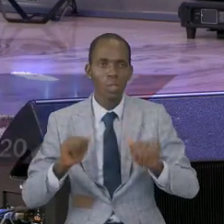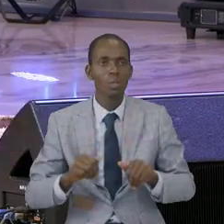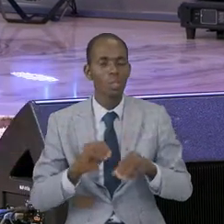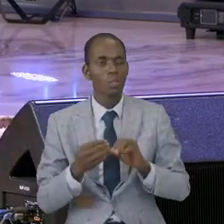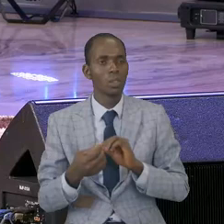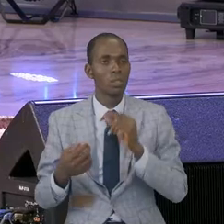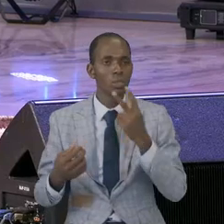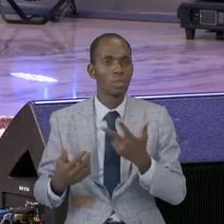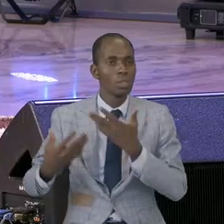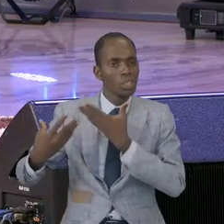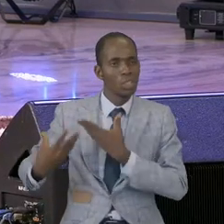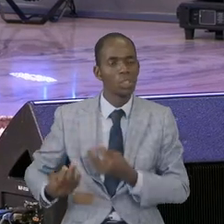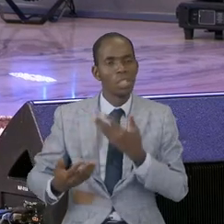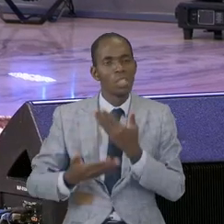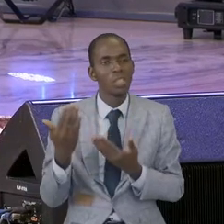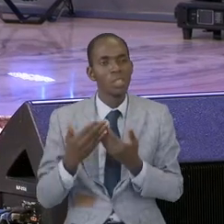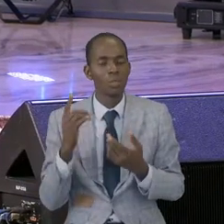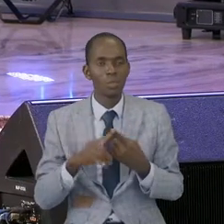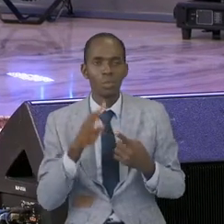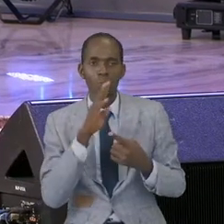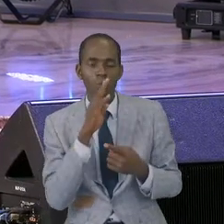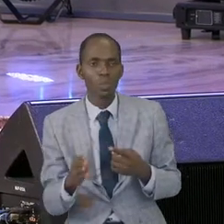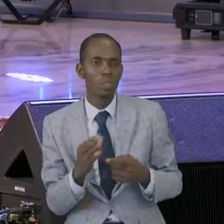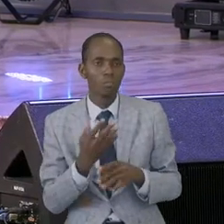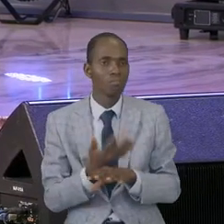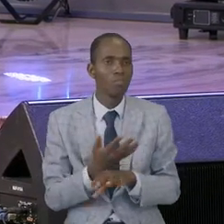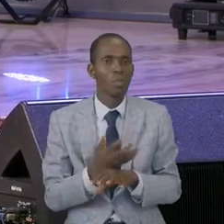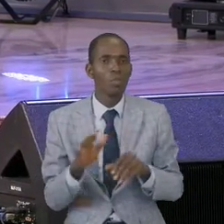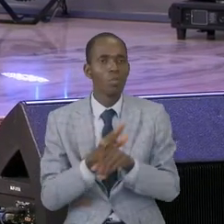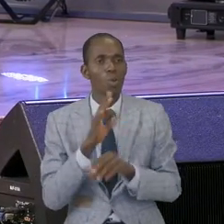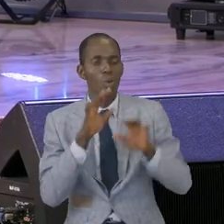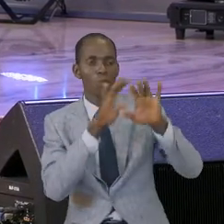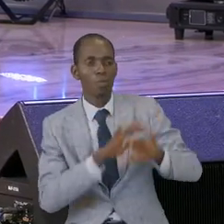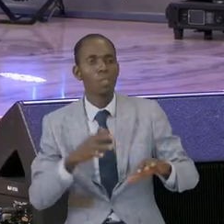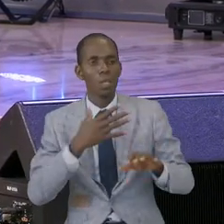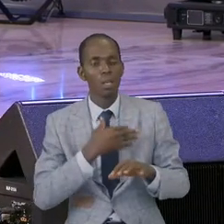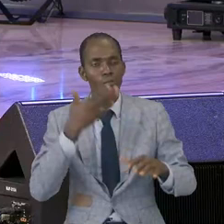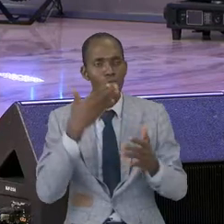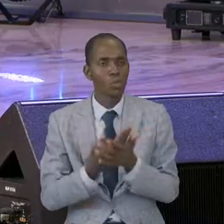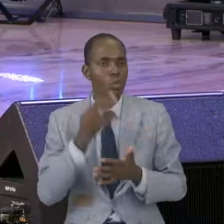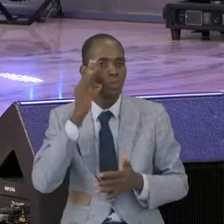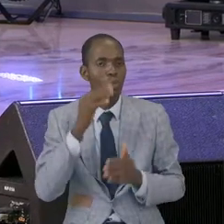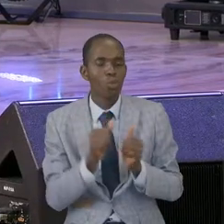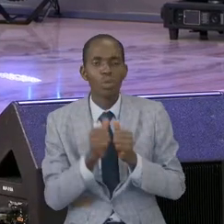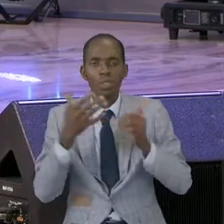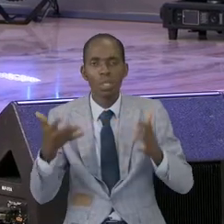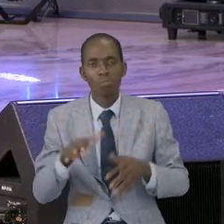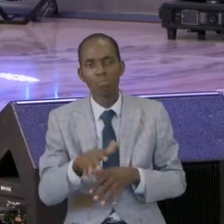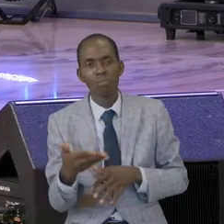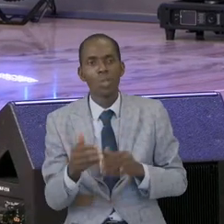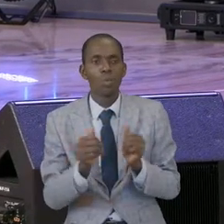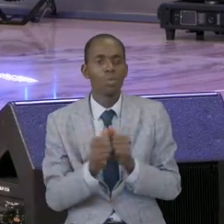and easy to be entreated, full of mercy and good fruit, without partiality and